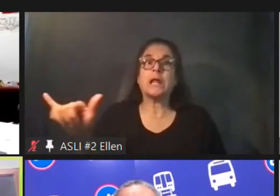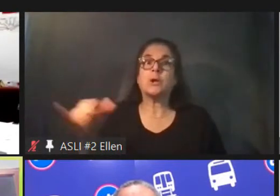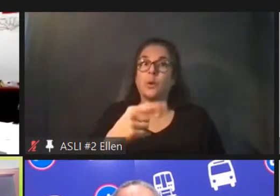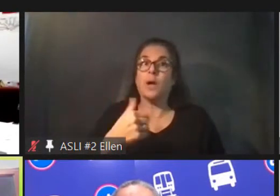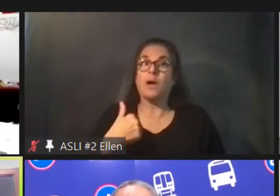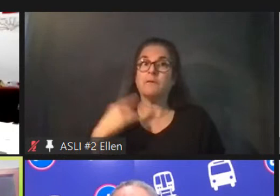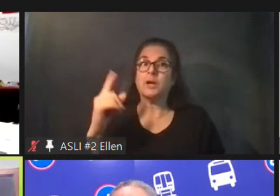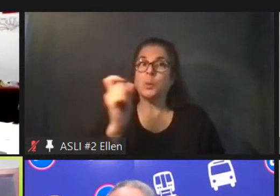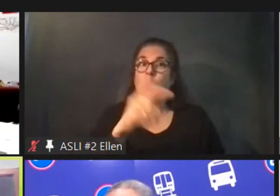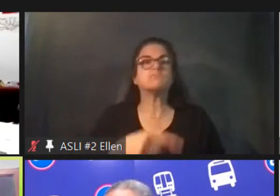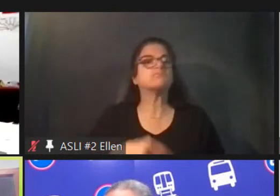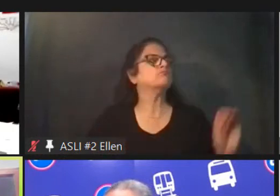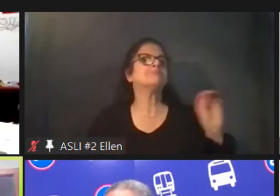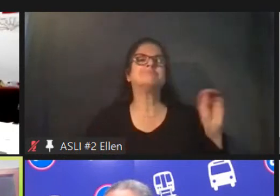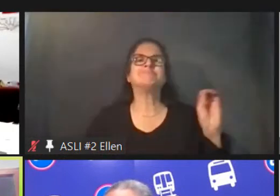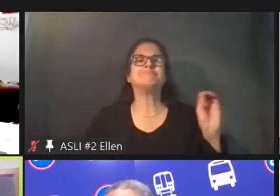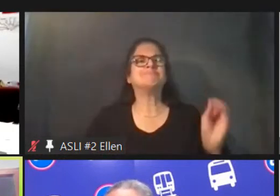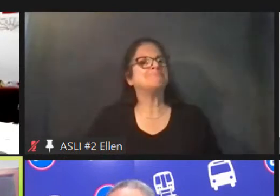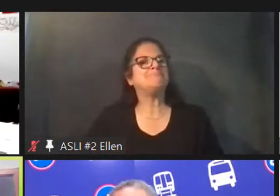No further questions.